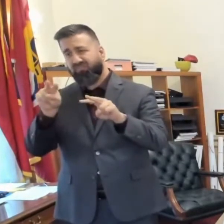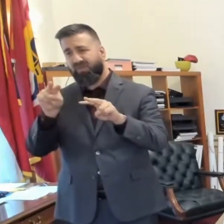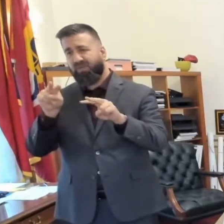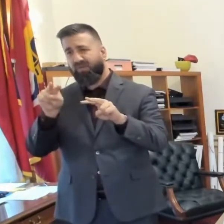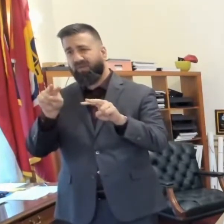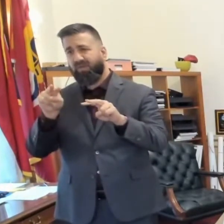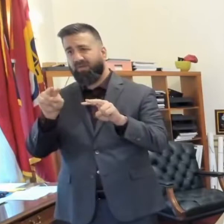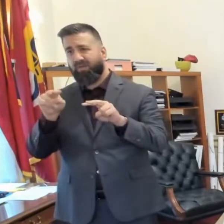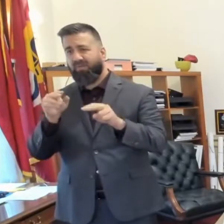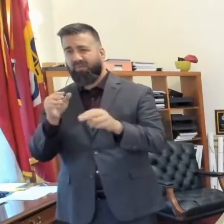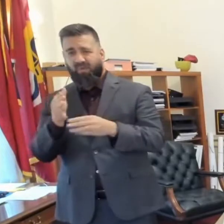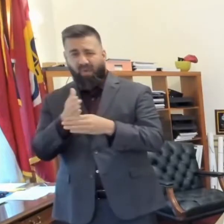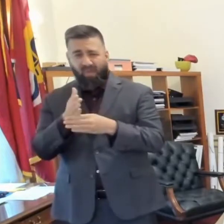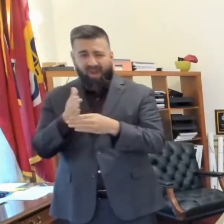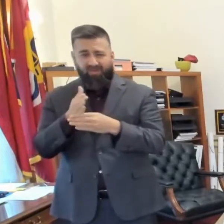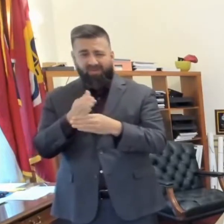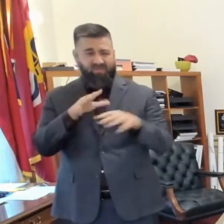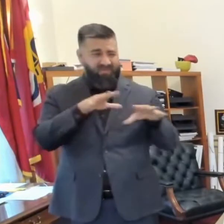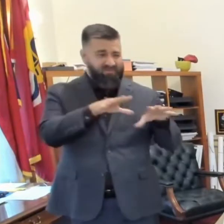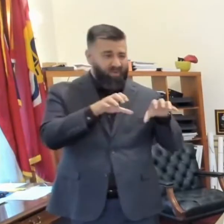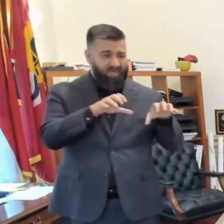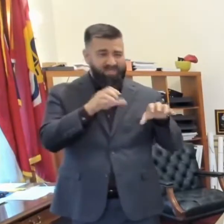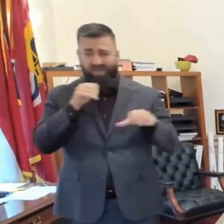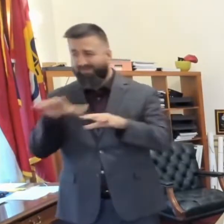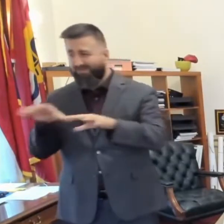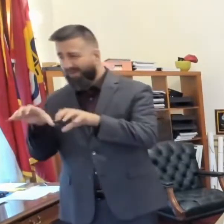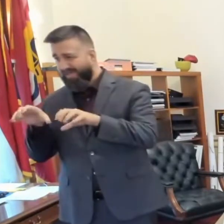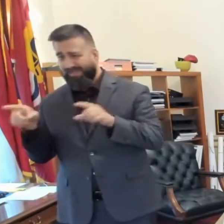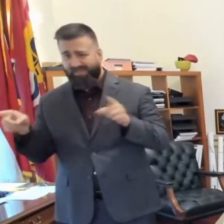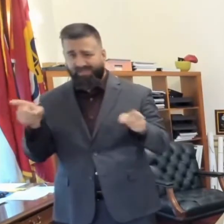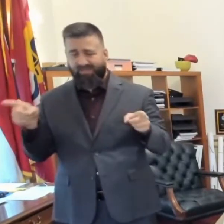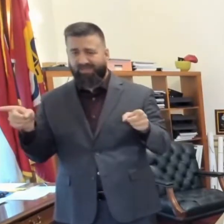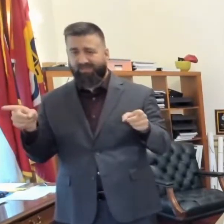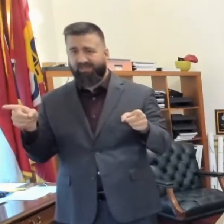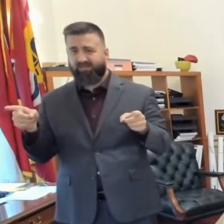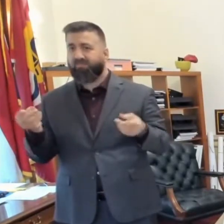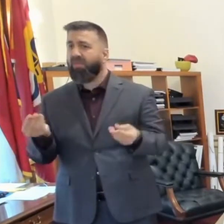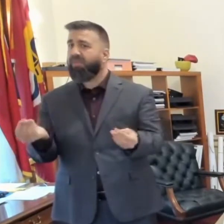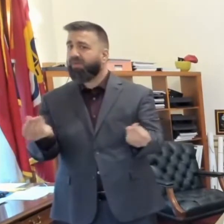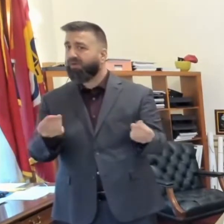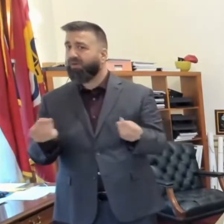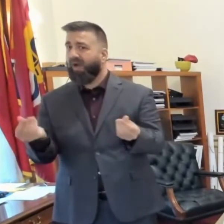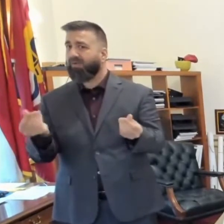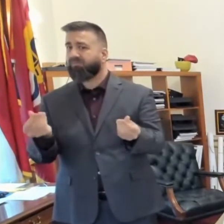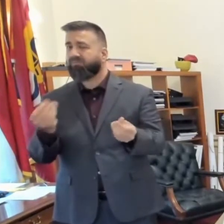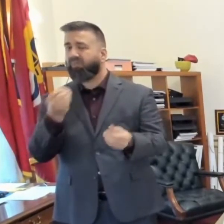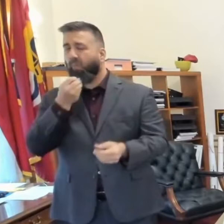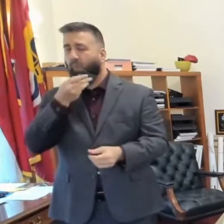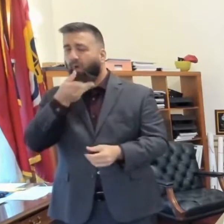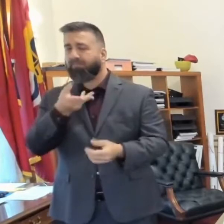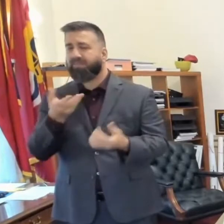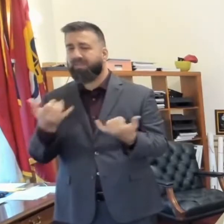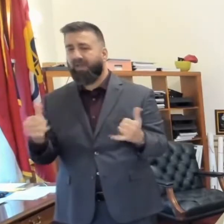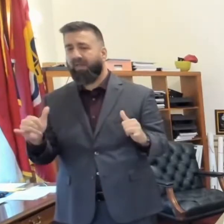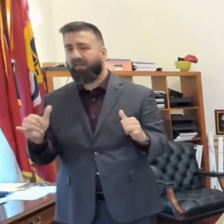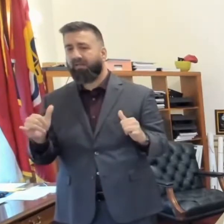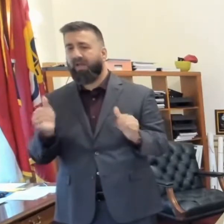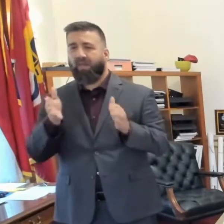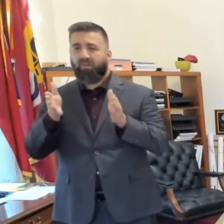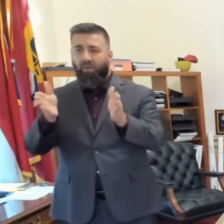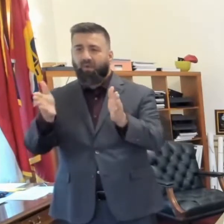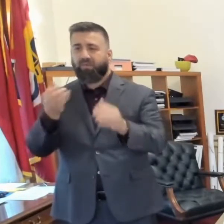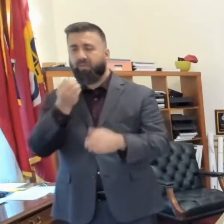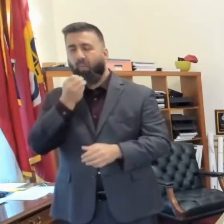on the bubble between freezing and not freezing. The ground is still fairly warm, I'm told, and the roads are still